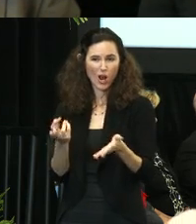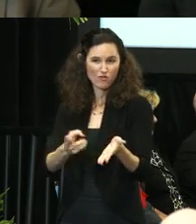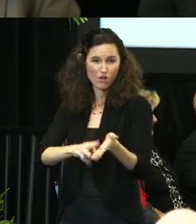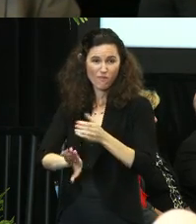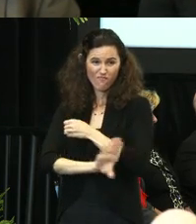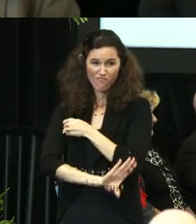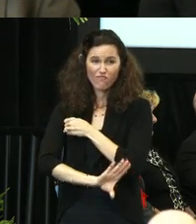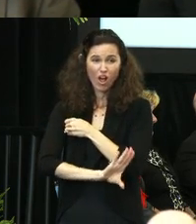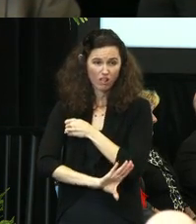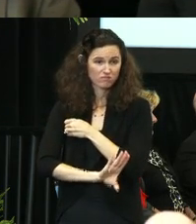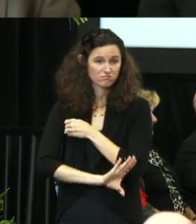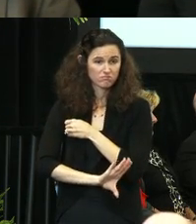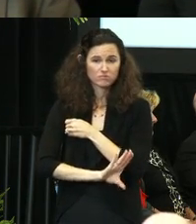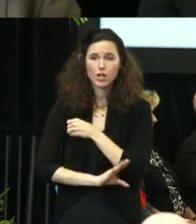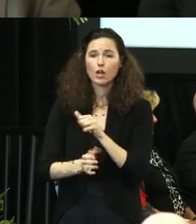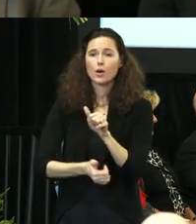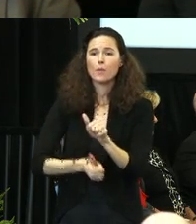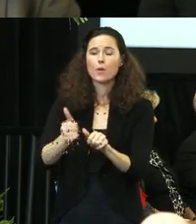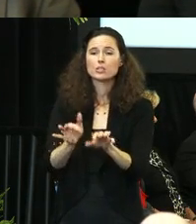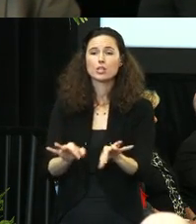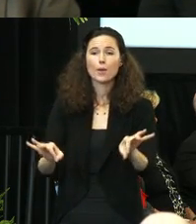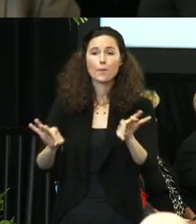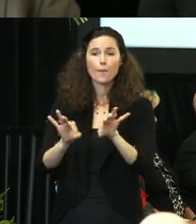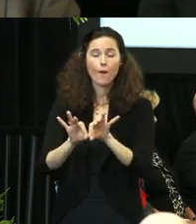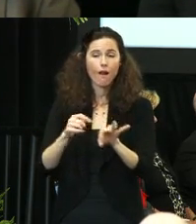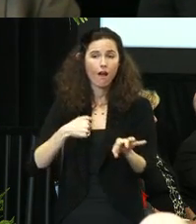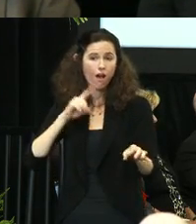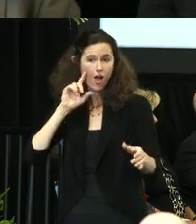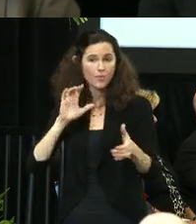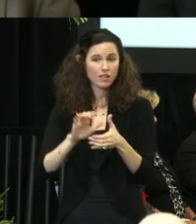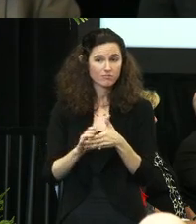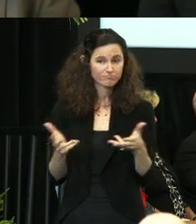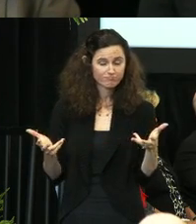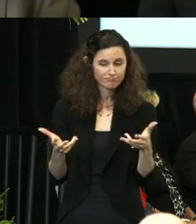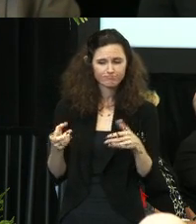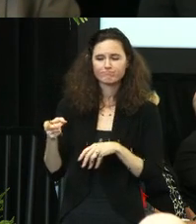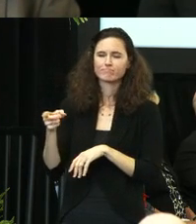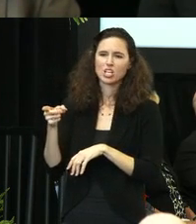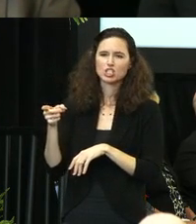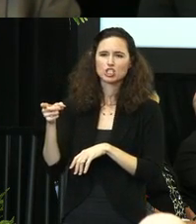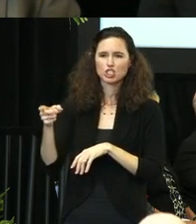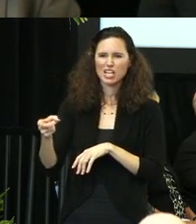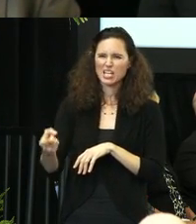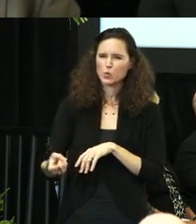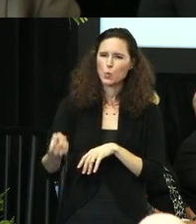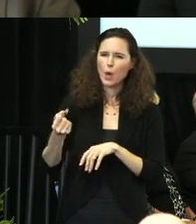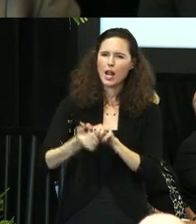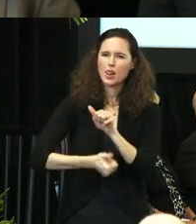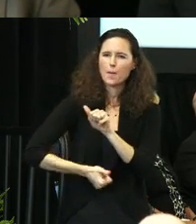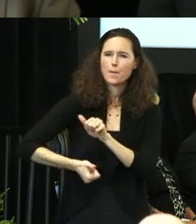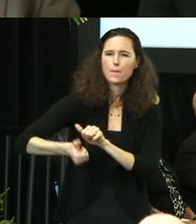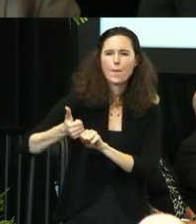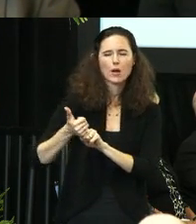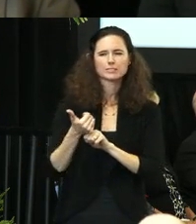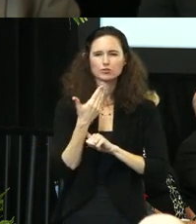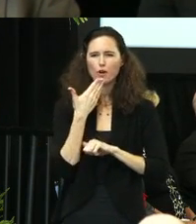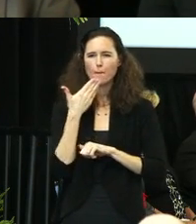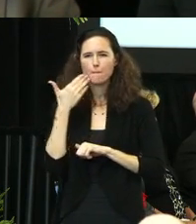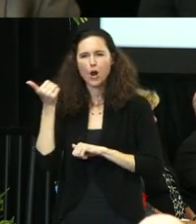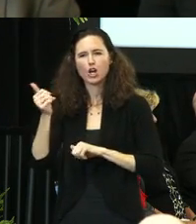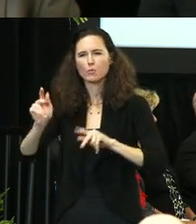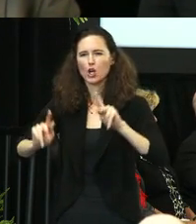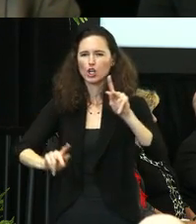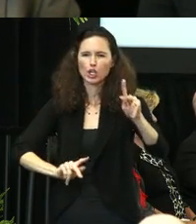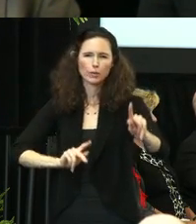semester. Most importantly, I believe Dr. Judith Bilski is one of the most remarkable human beings any of